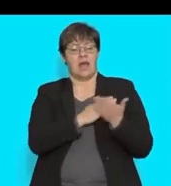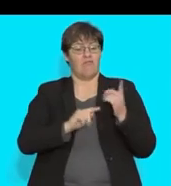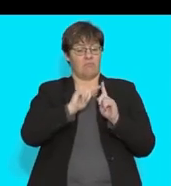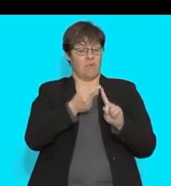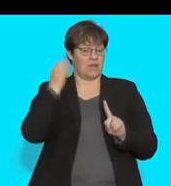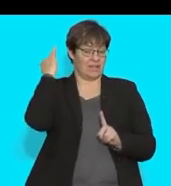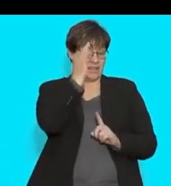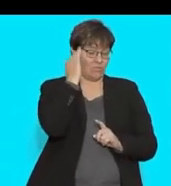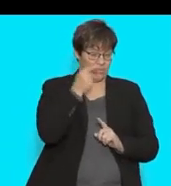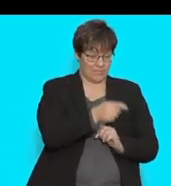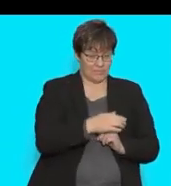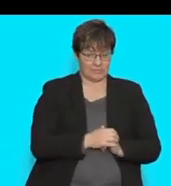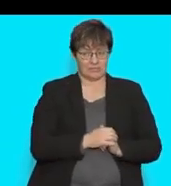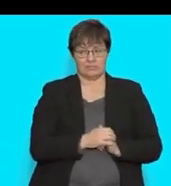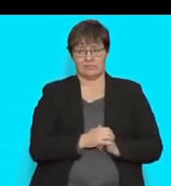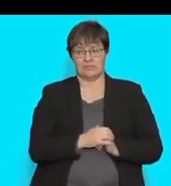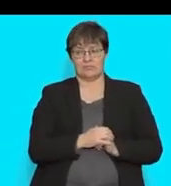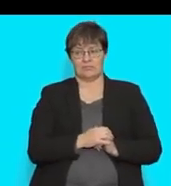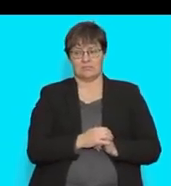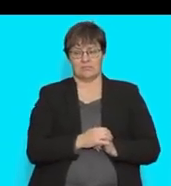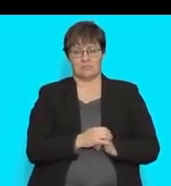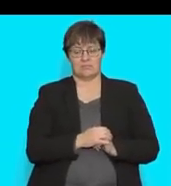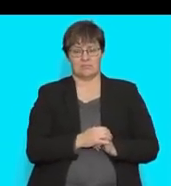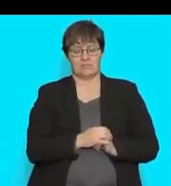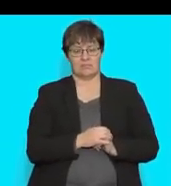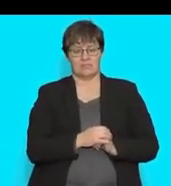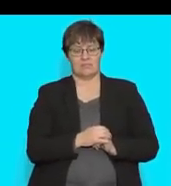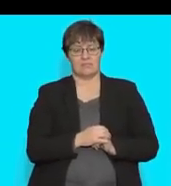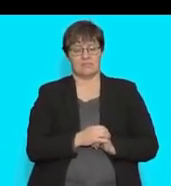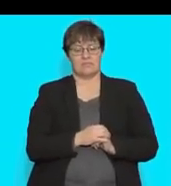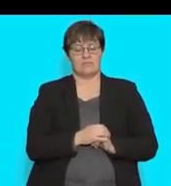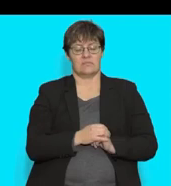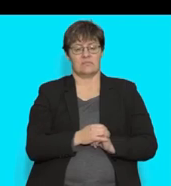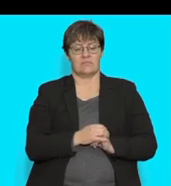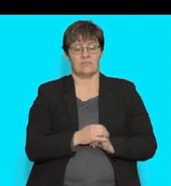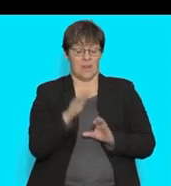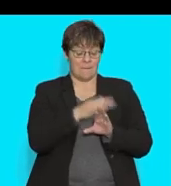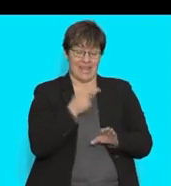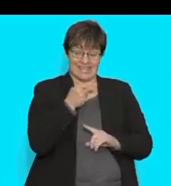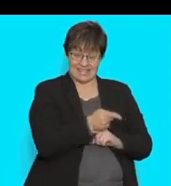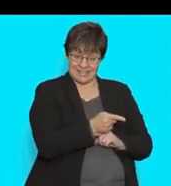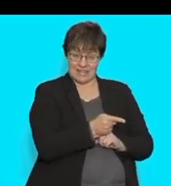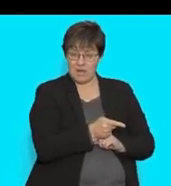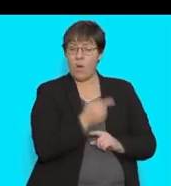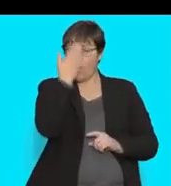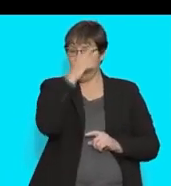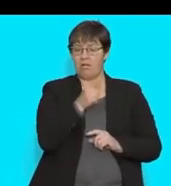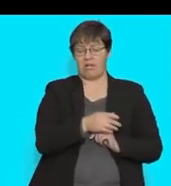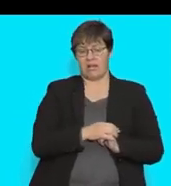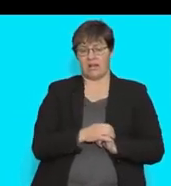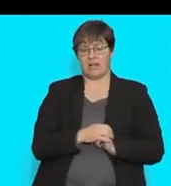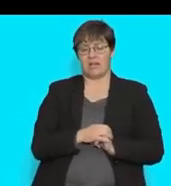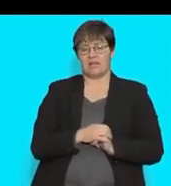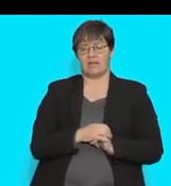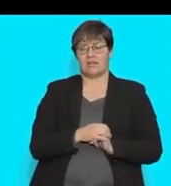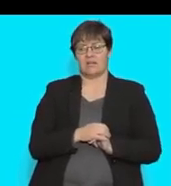theorem. Remember I said there's where we can apply it, midpoint theorem. And then based on this, we know that